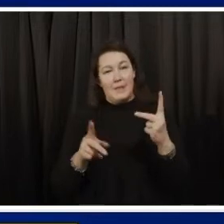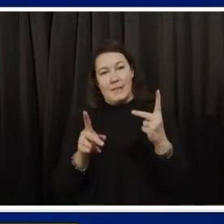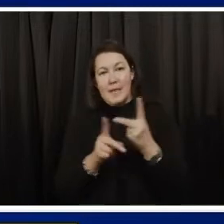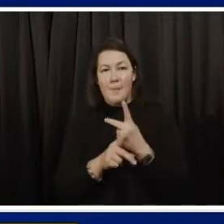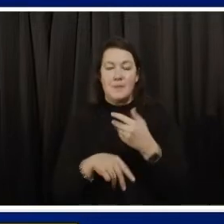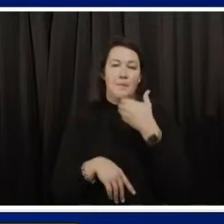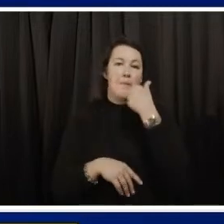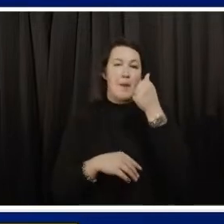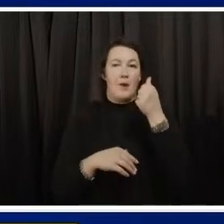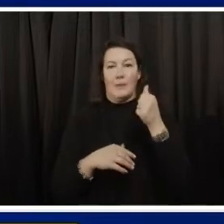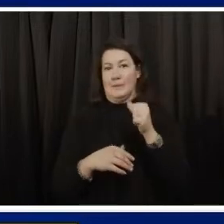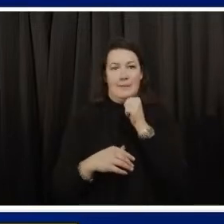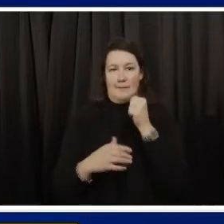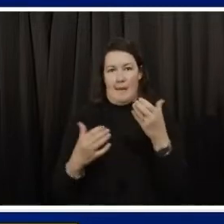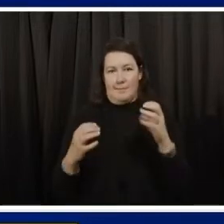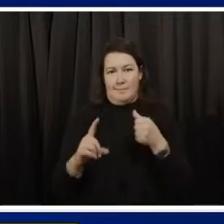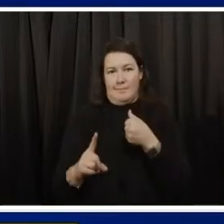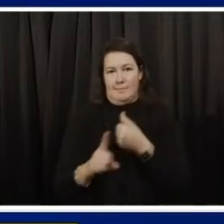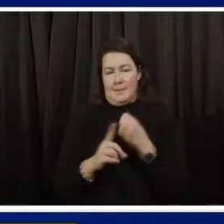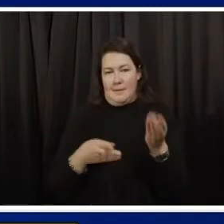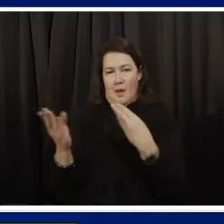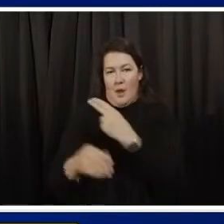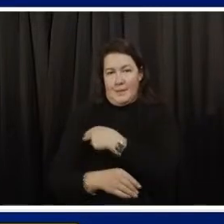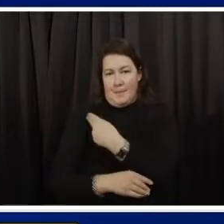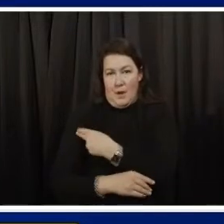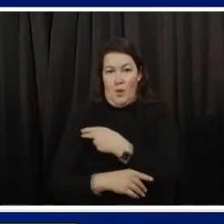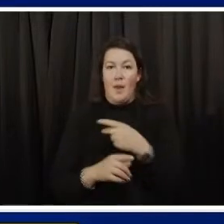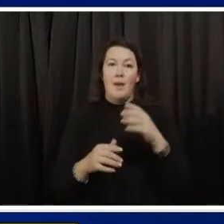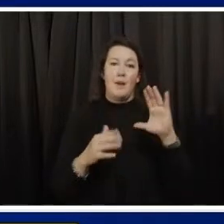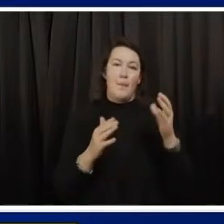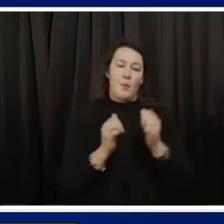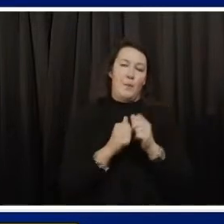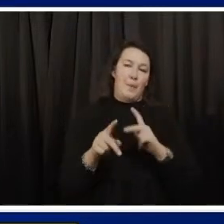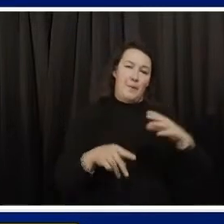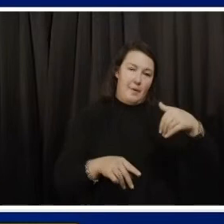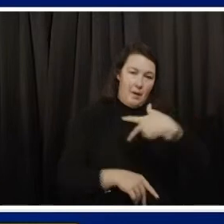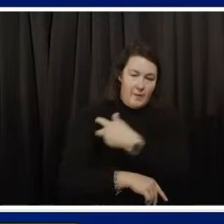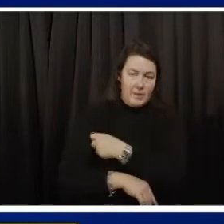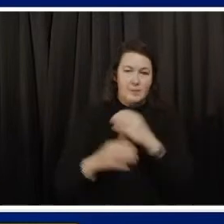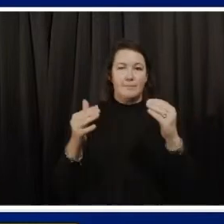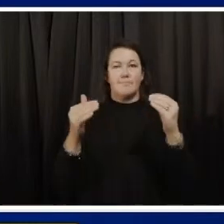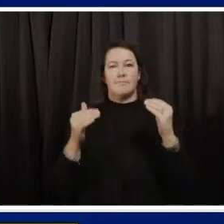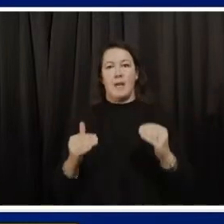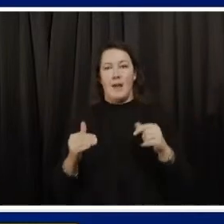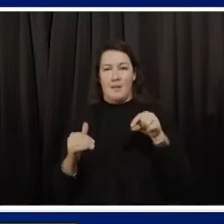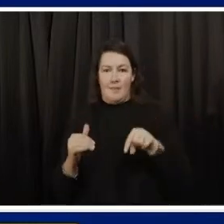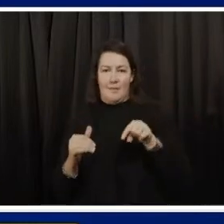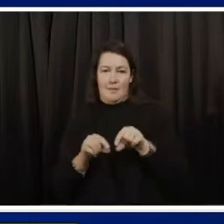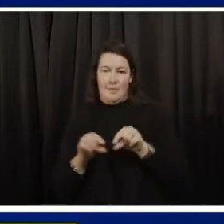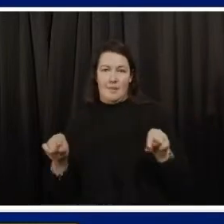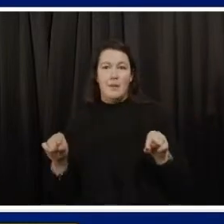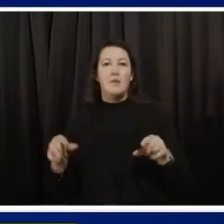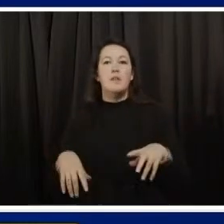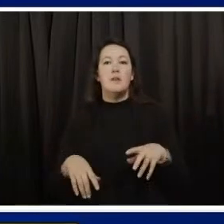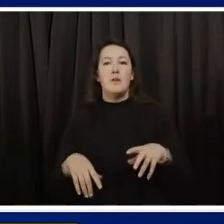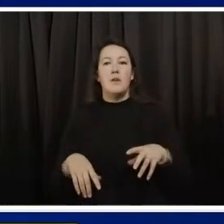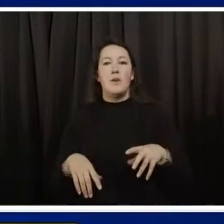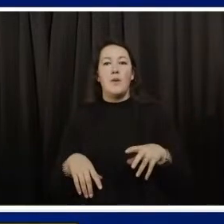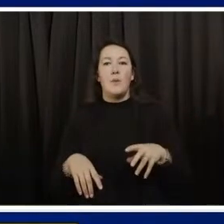large 47.5 times less likely to be a COVID-19 case than unvaccinated people. Thank